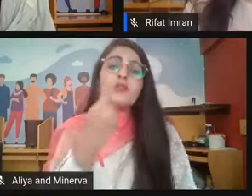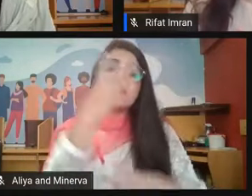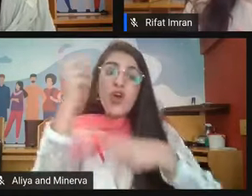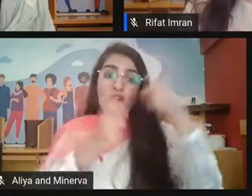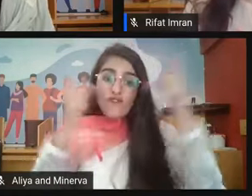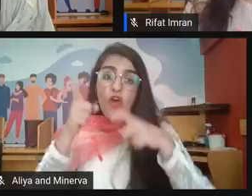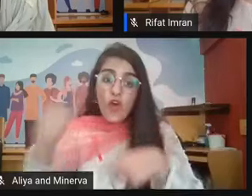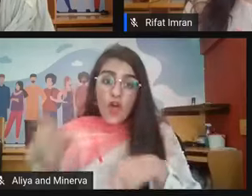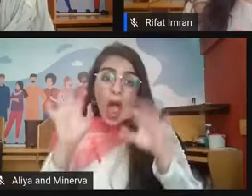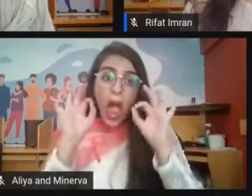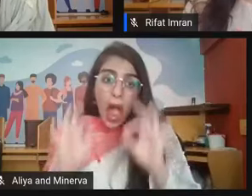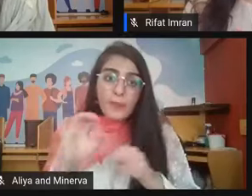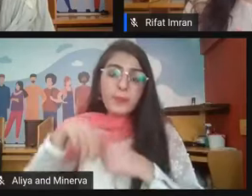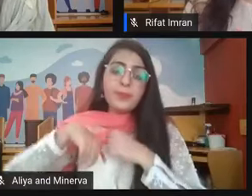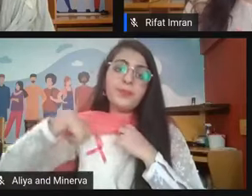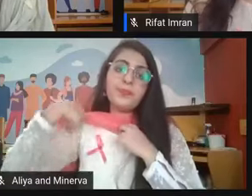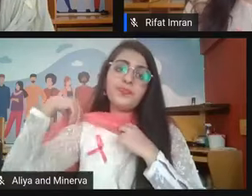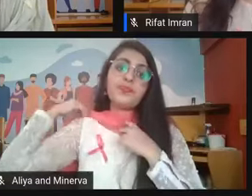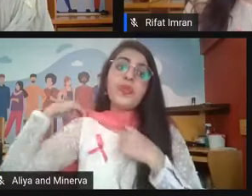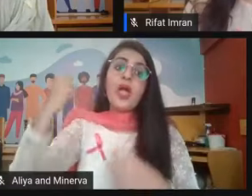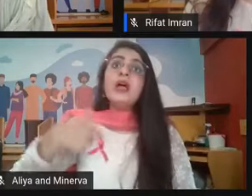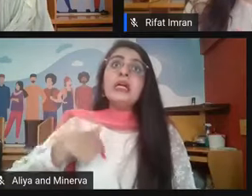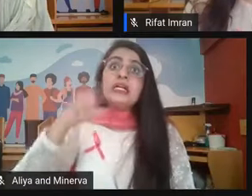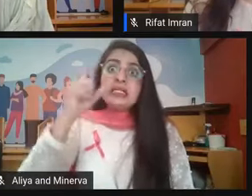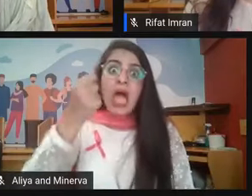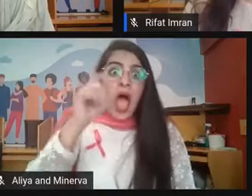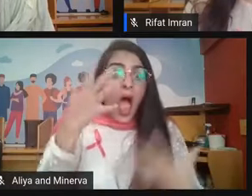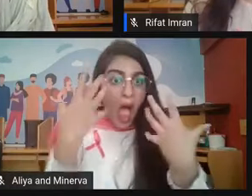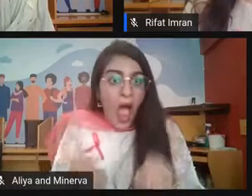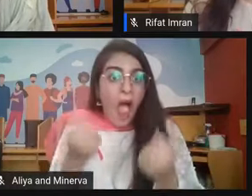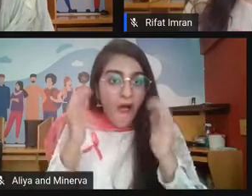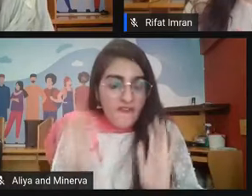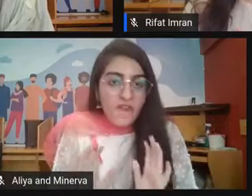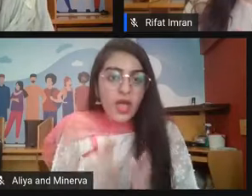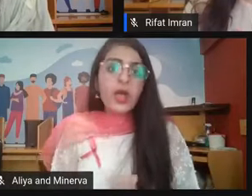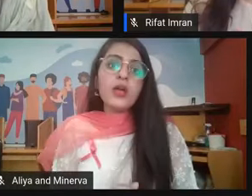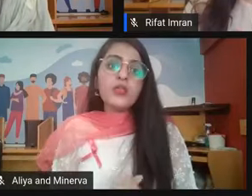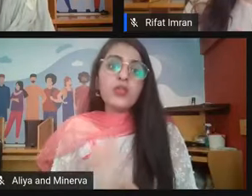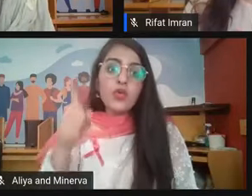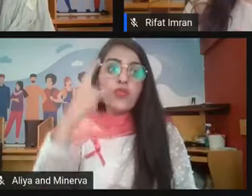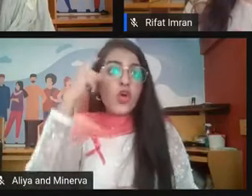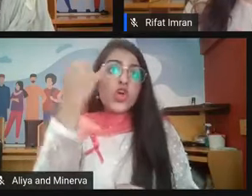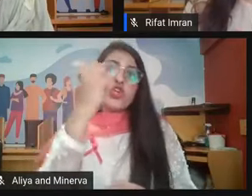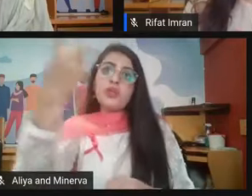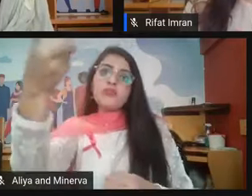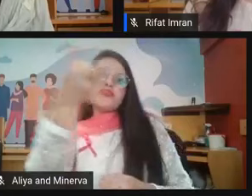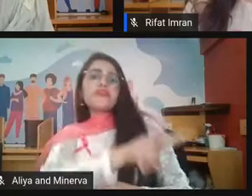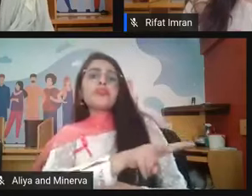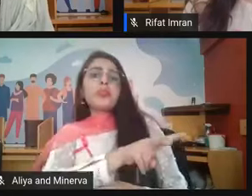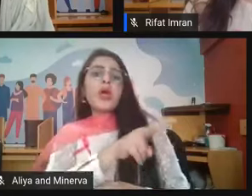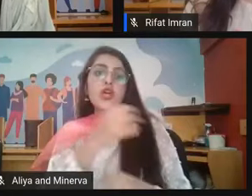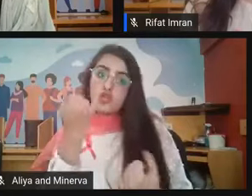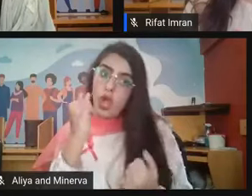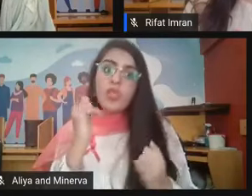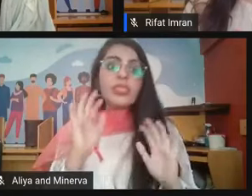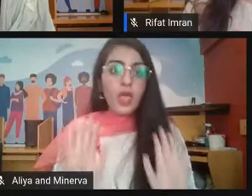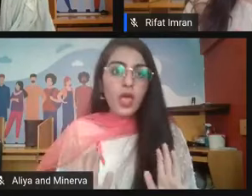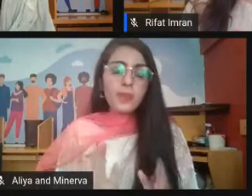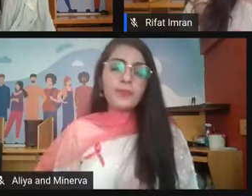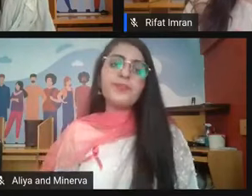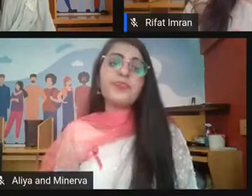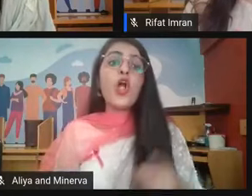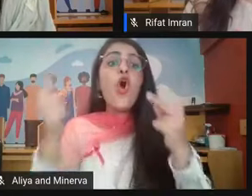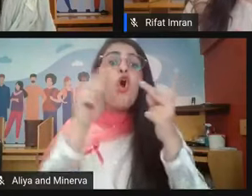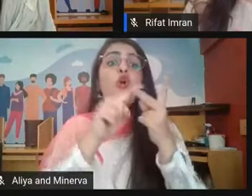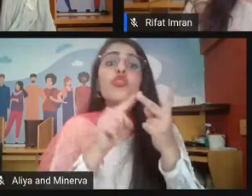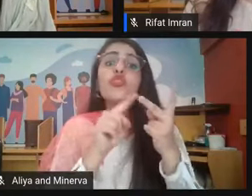if these relations they had breast cancer, so it put you at risk of having breast cancer in future. And second risk factor is